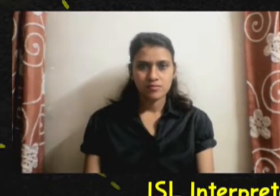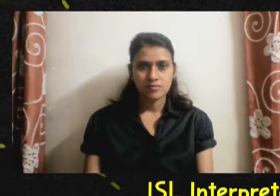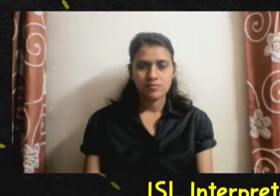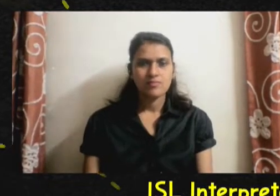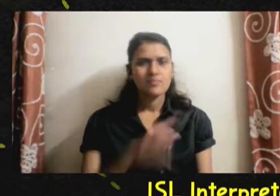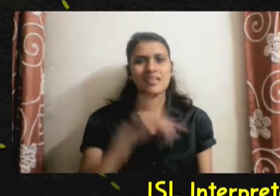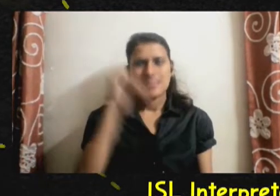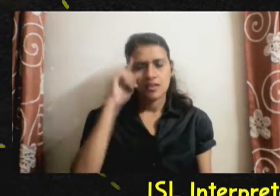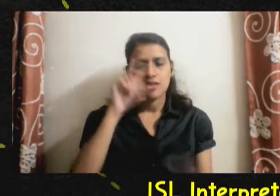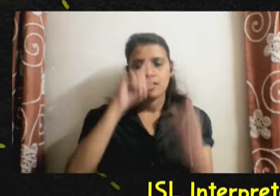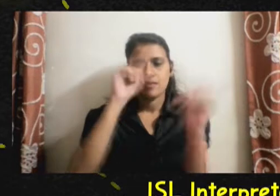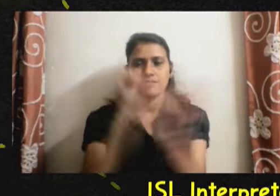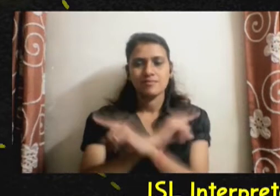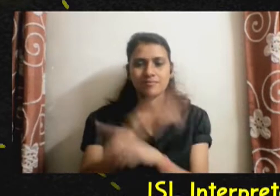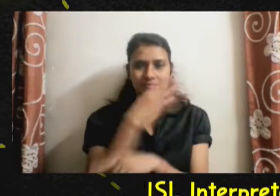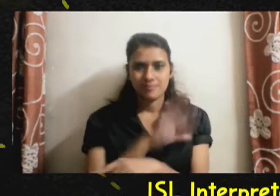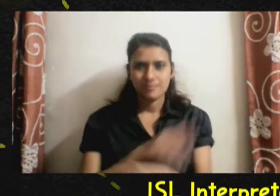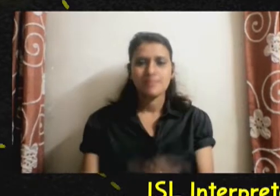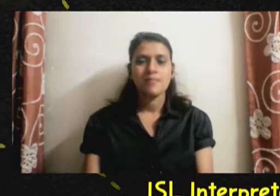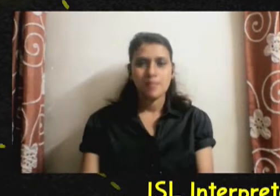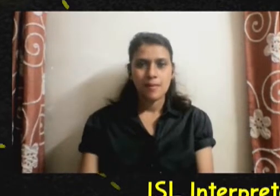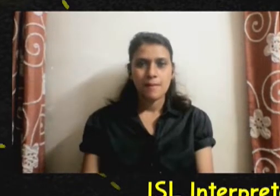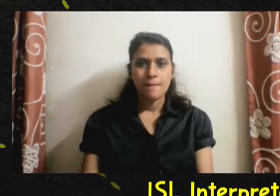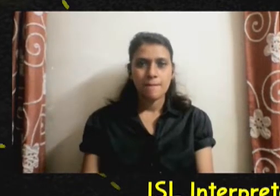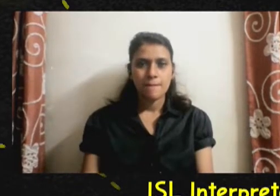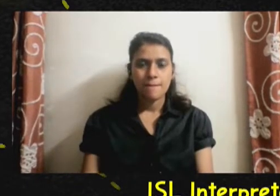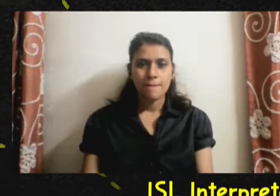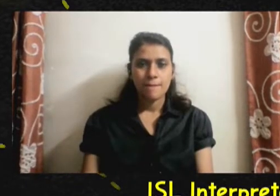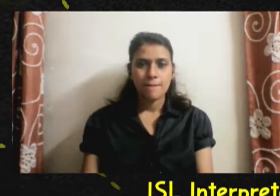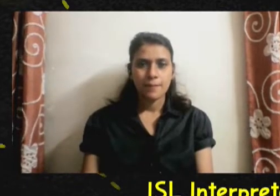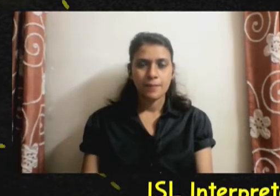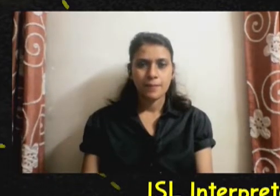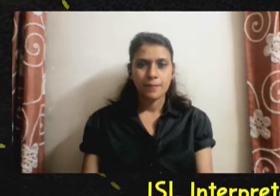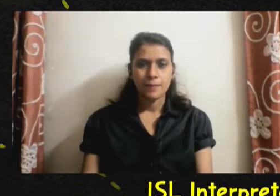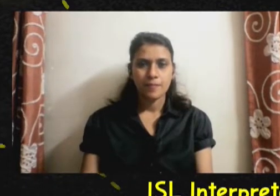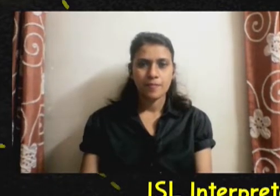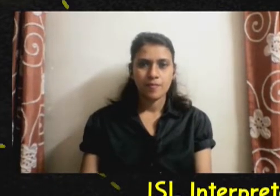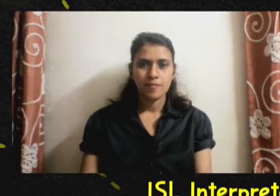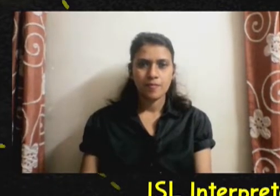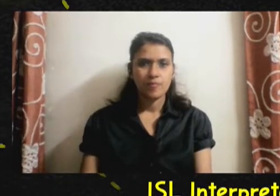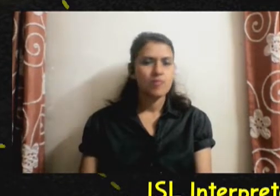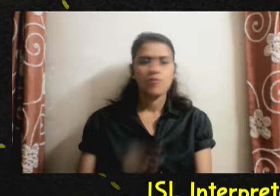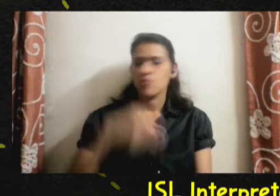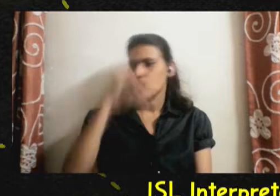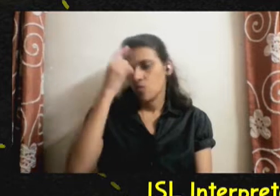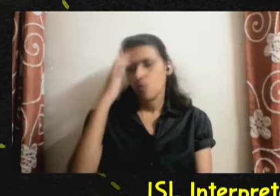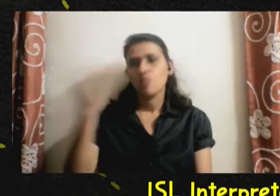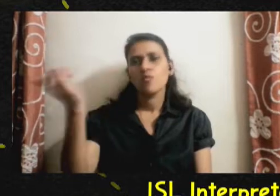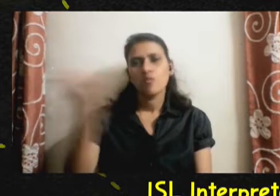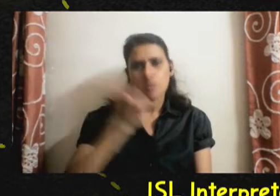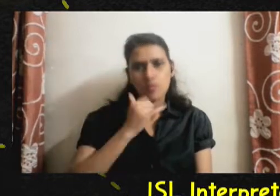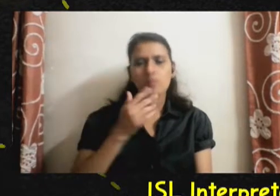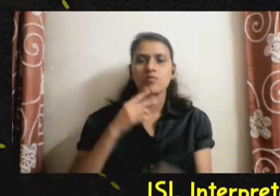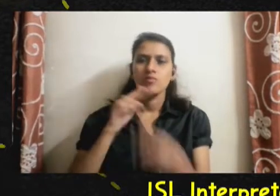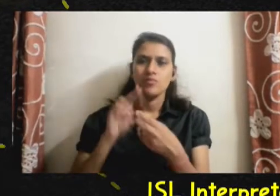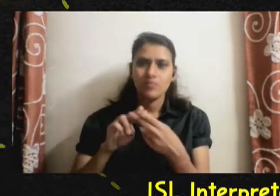or something like that. So I'm tempted at those points to say, yes, please give us your credit card number and we'll let